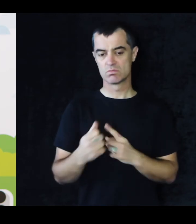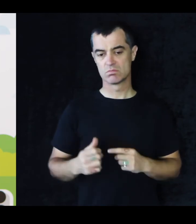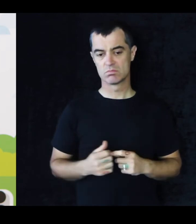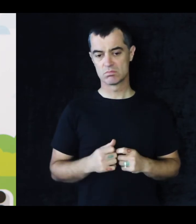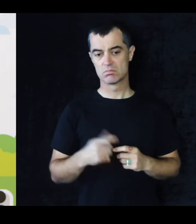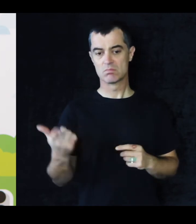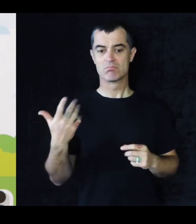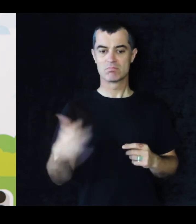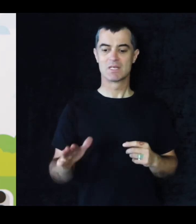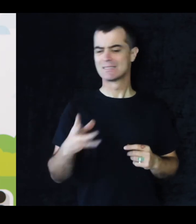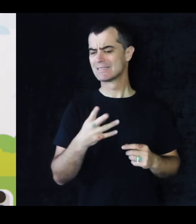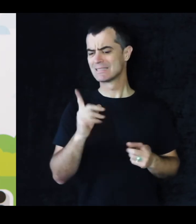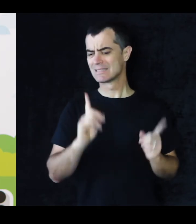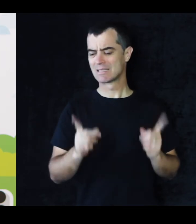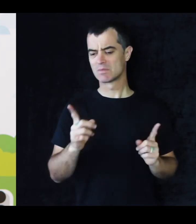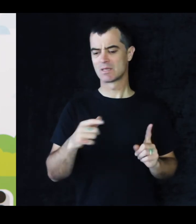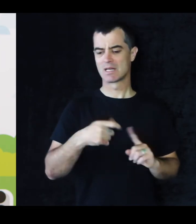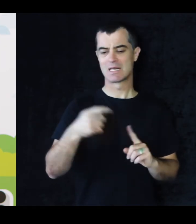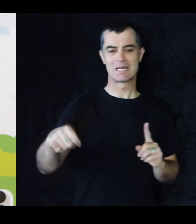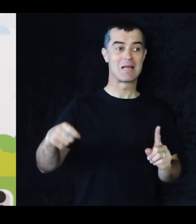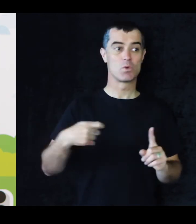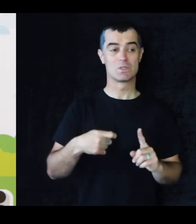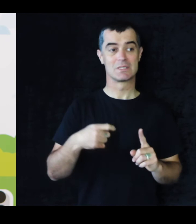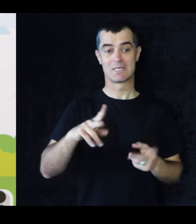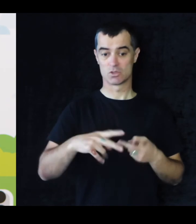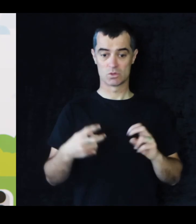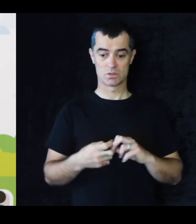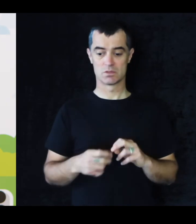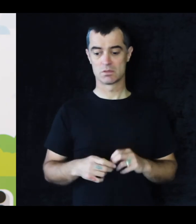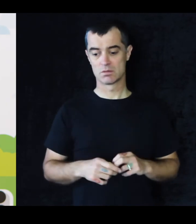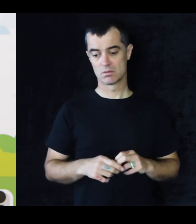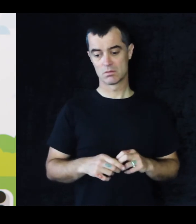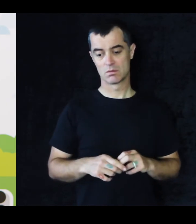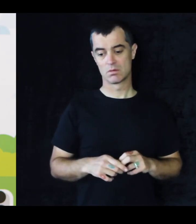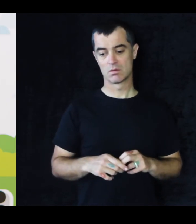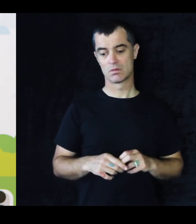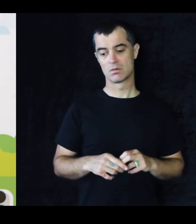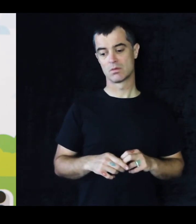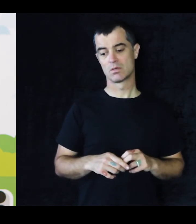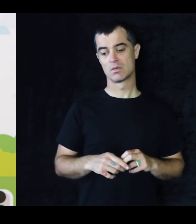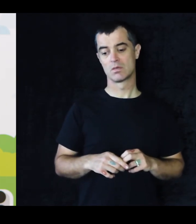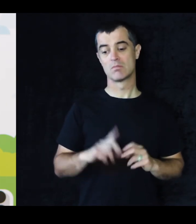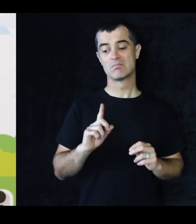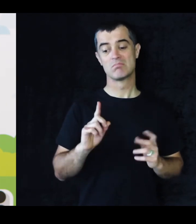That's my situation. There have been sometimes neighbourhood issues,